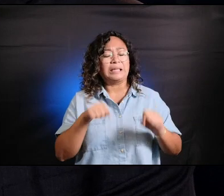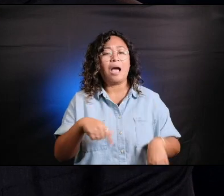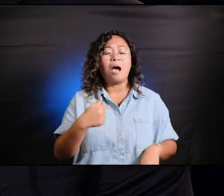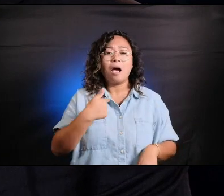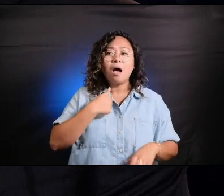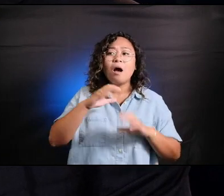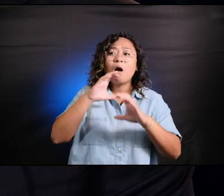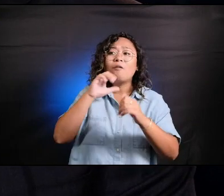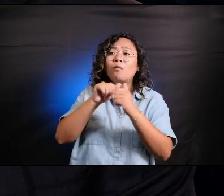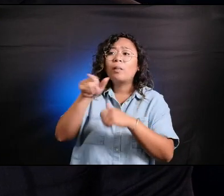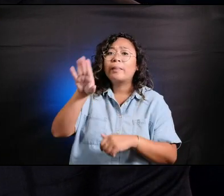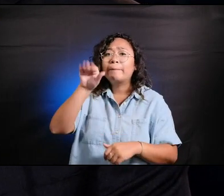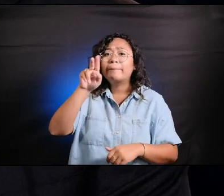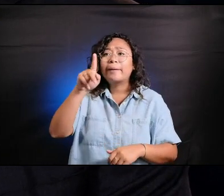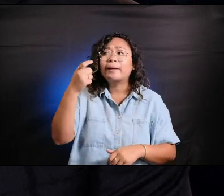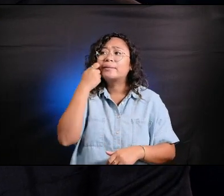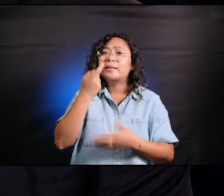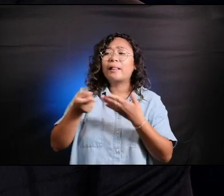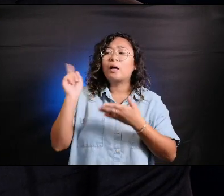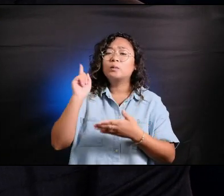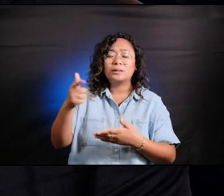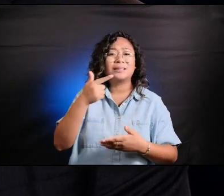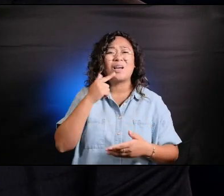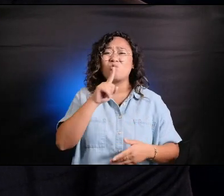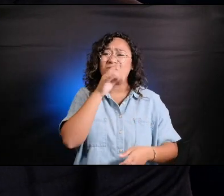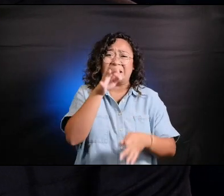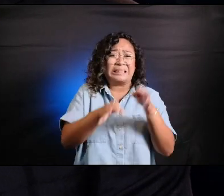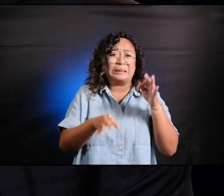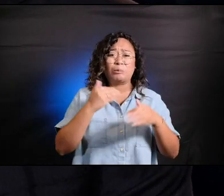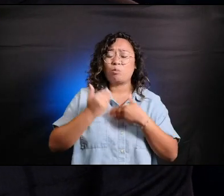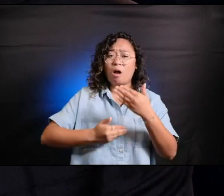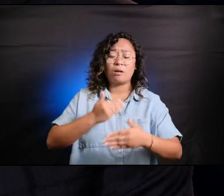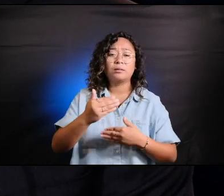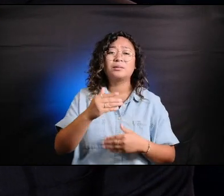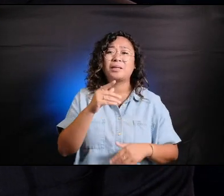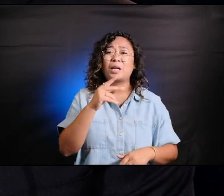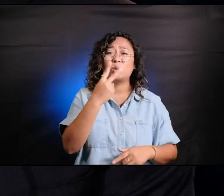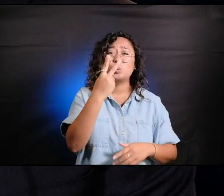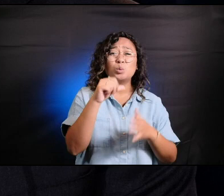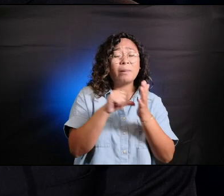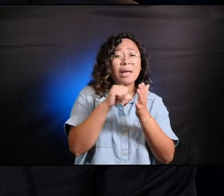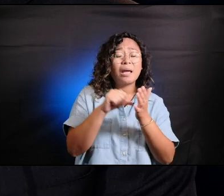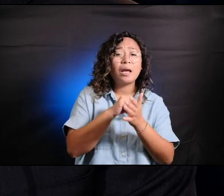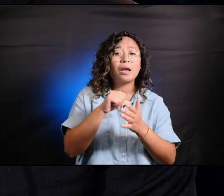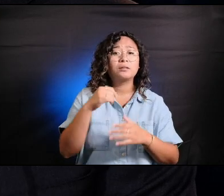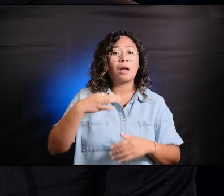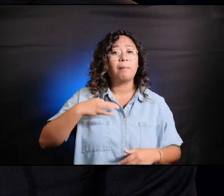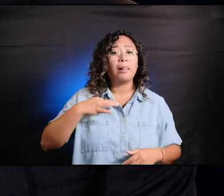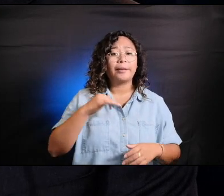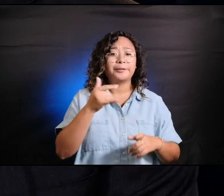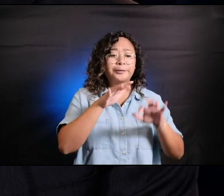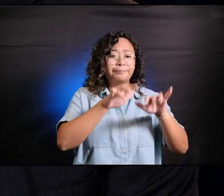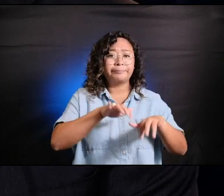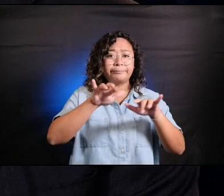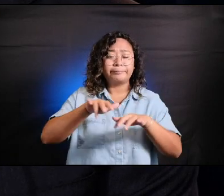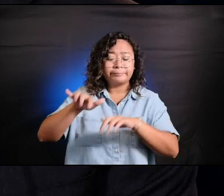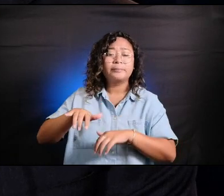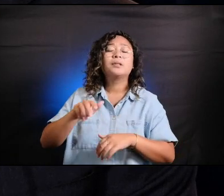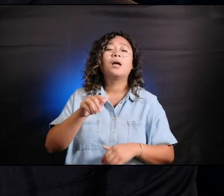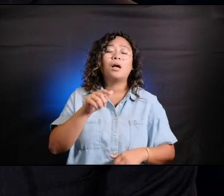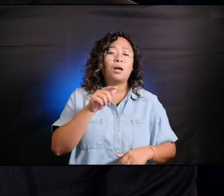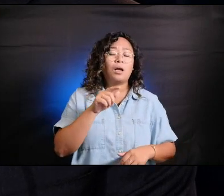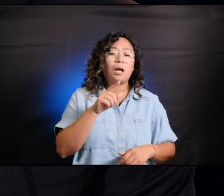a conversation with the banks up to last week, and they said it's a very simple process. It's about a 2-page application, some